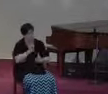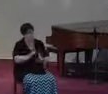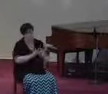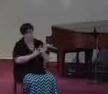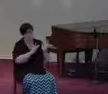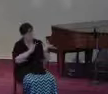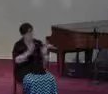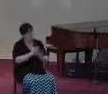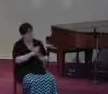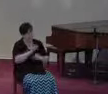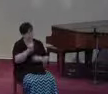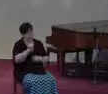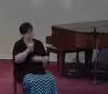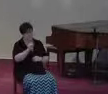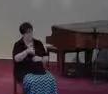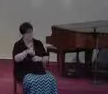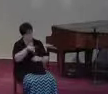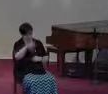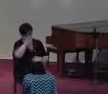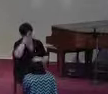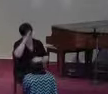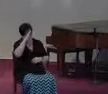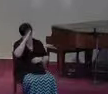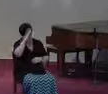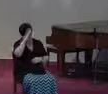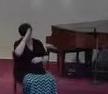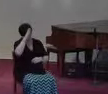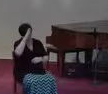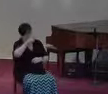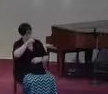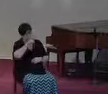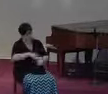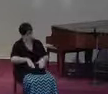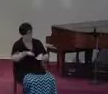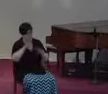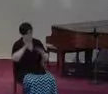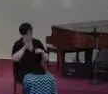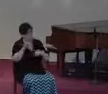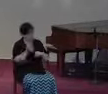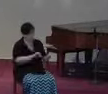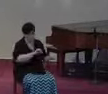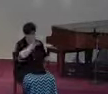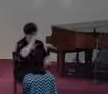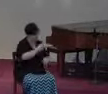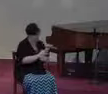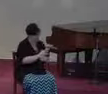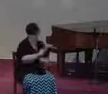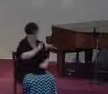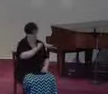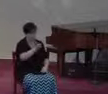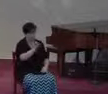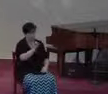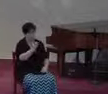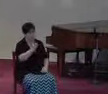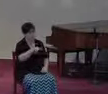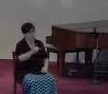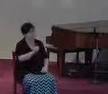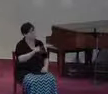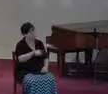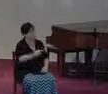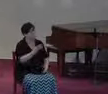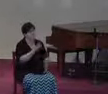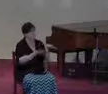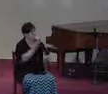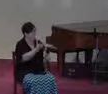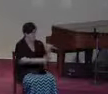Jesus' stepfather, who raised him as his own son, Joseph, had most likely died, which would